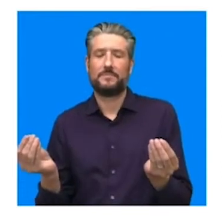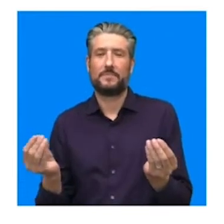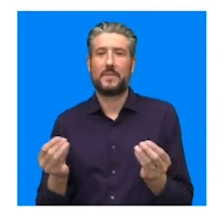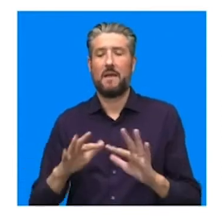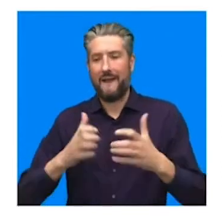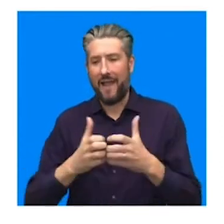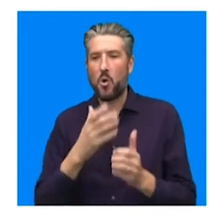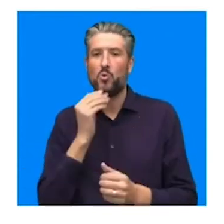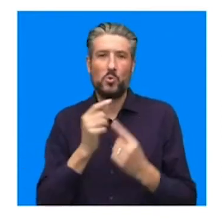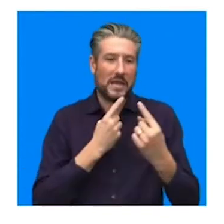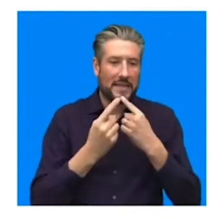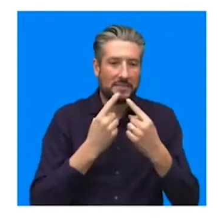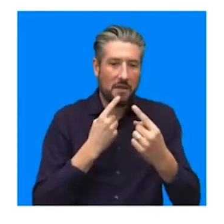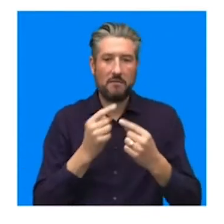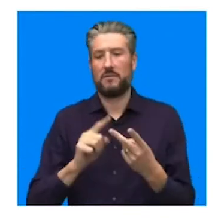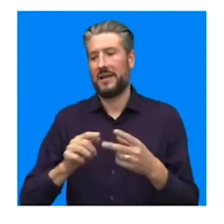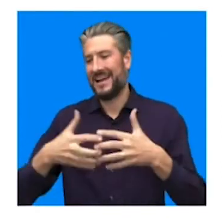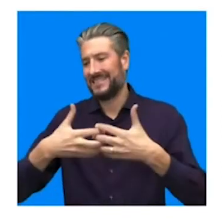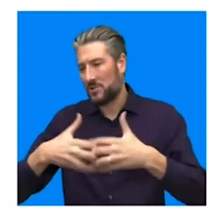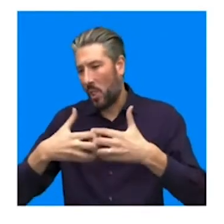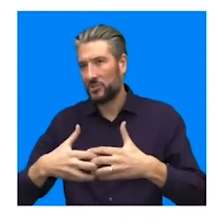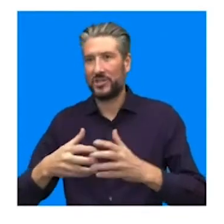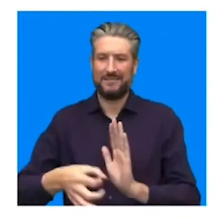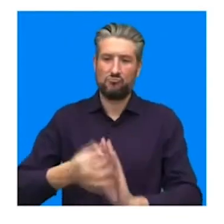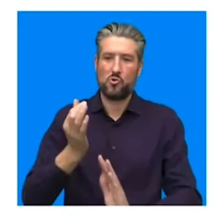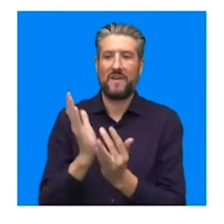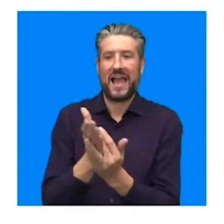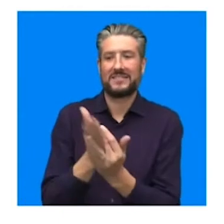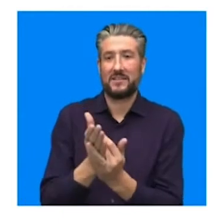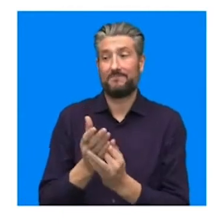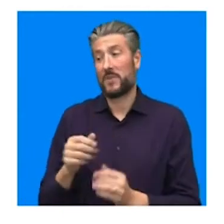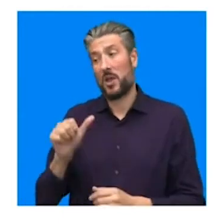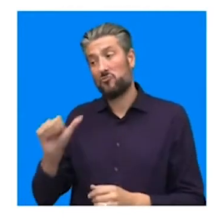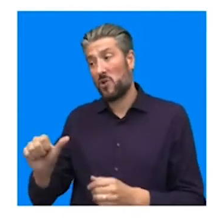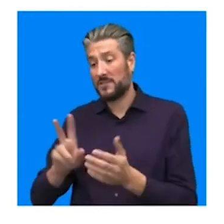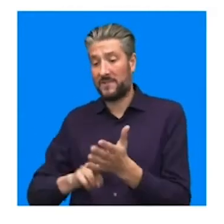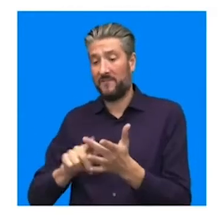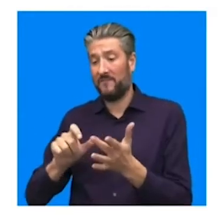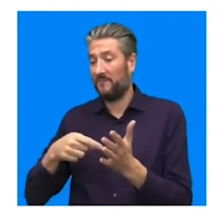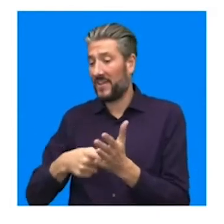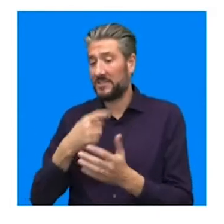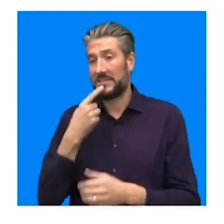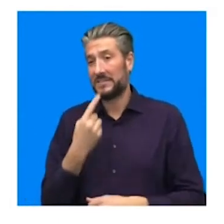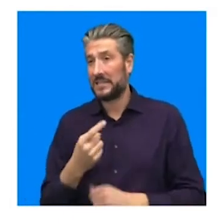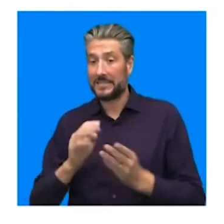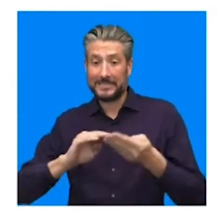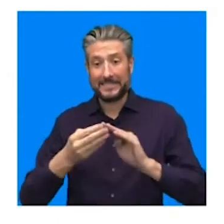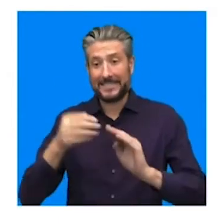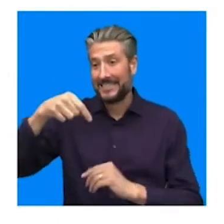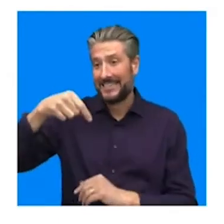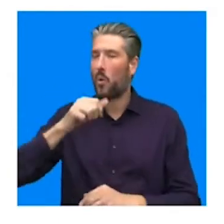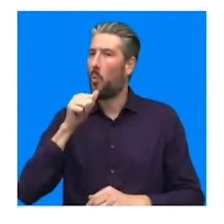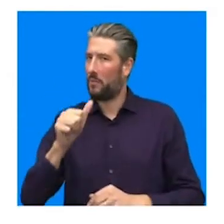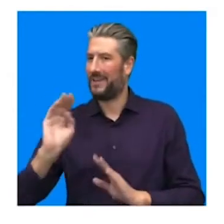And as Victor mentioned, cities really are our future. The demographics are showing that about 70% of the